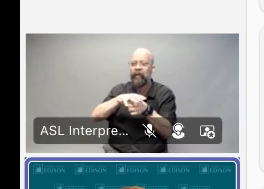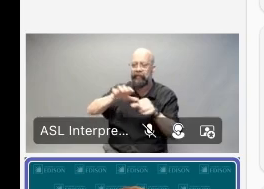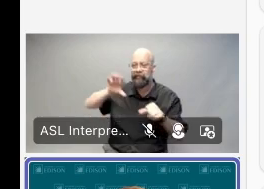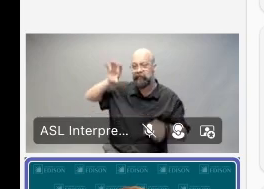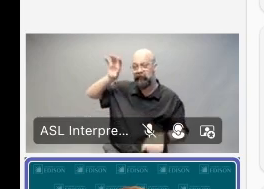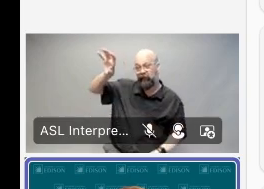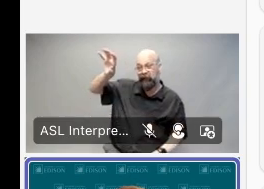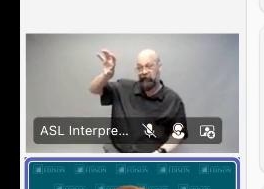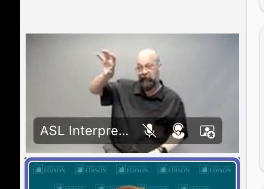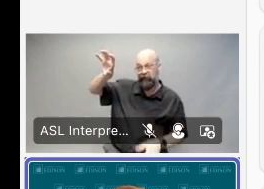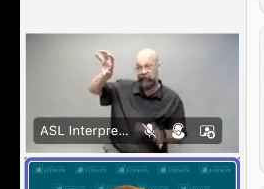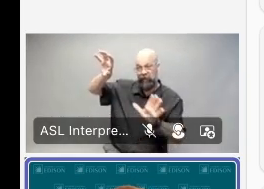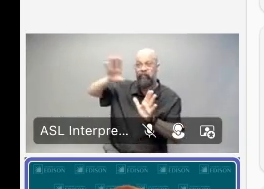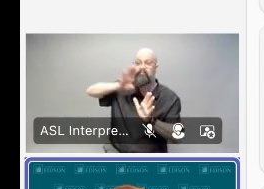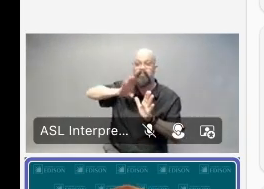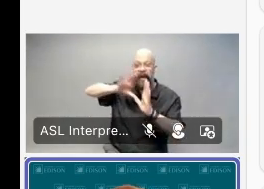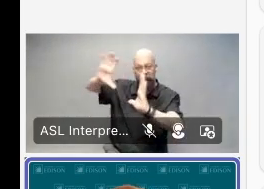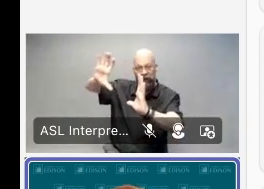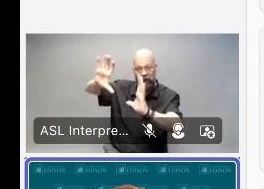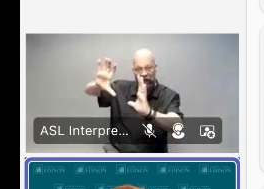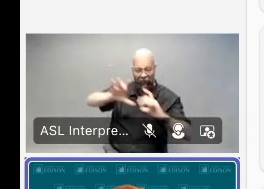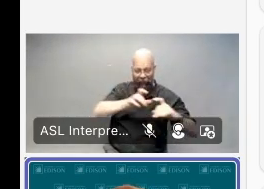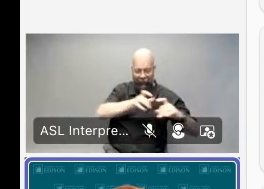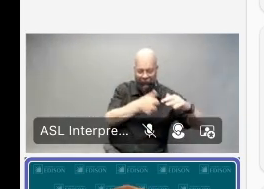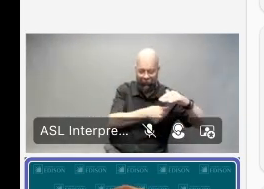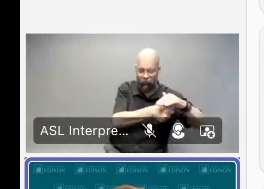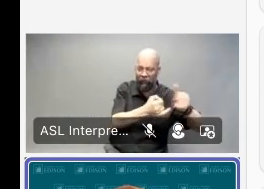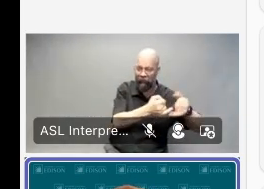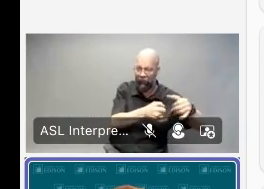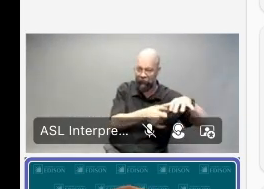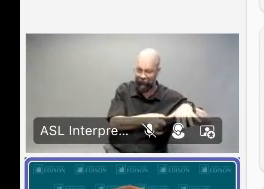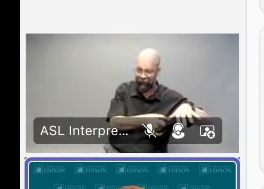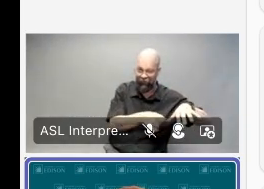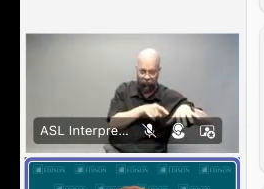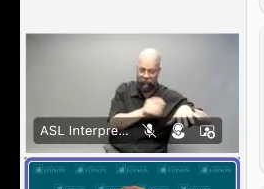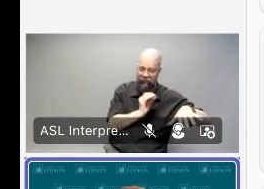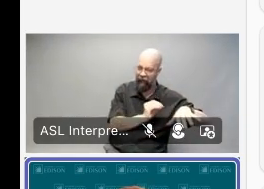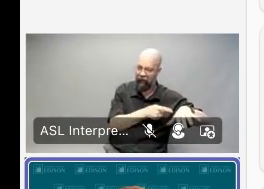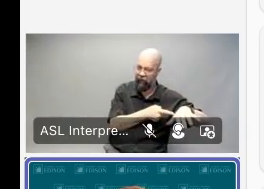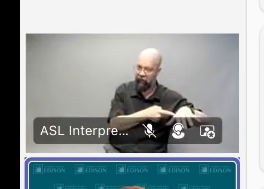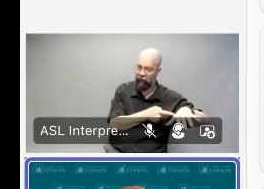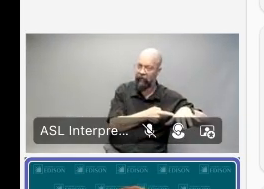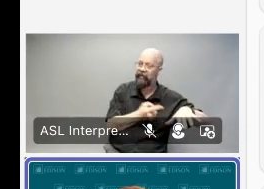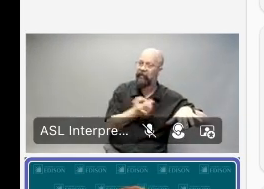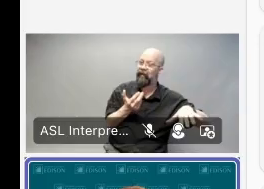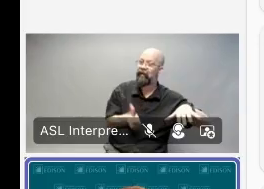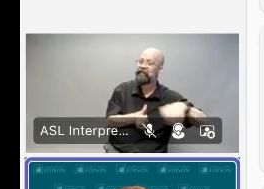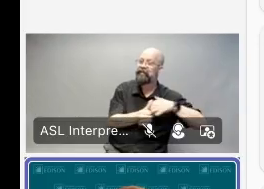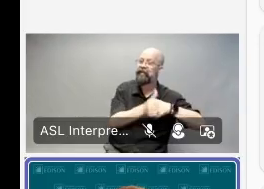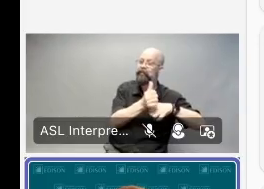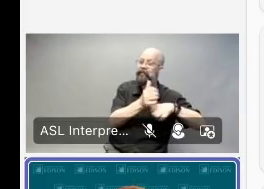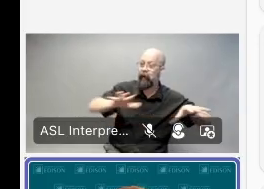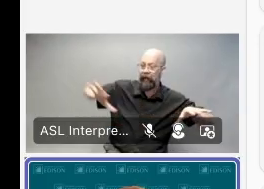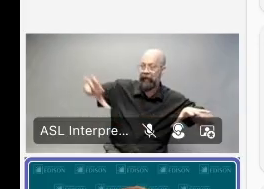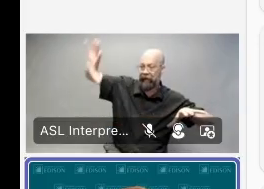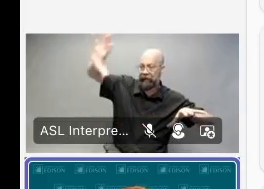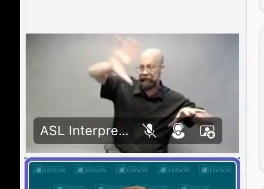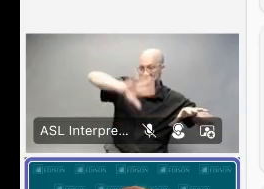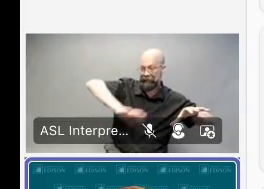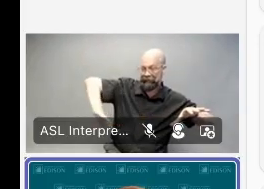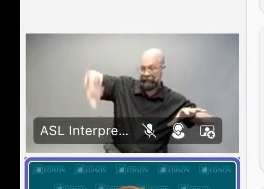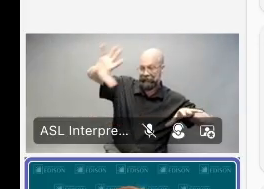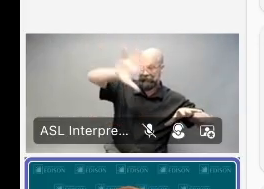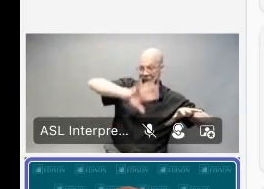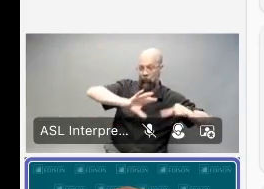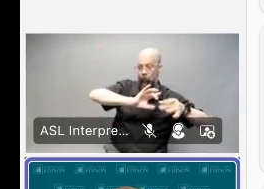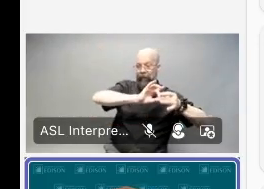high fire risk area and the underground neighborhood wasn't, you can see where the high fire risk area is relative to your